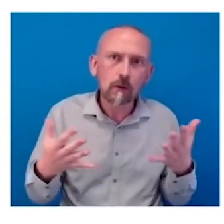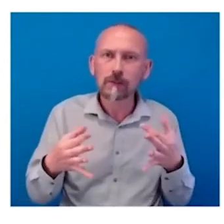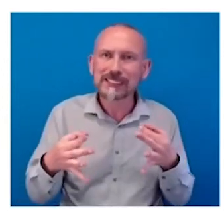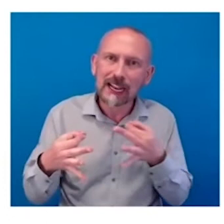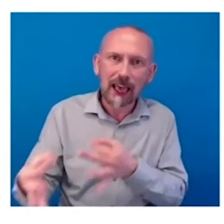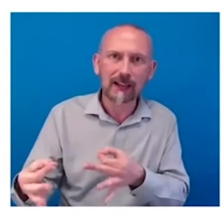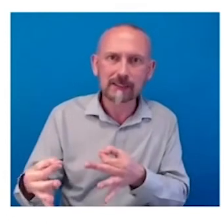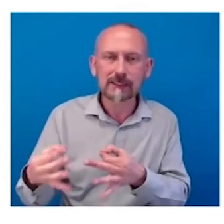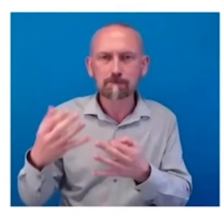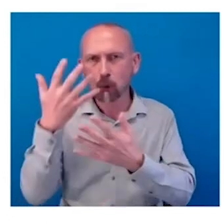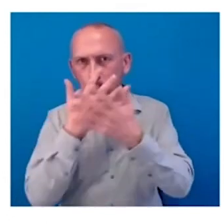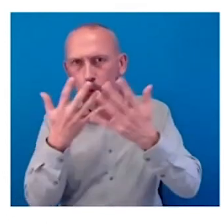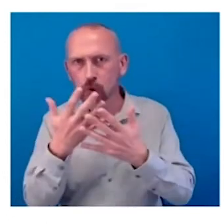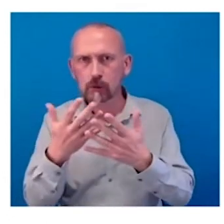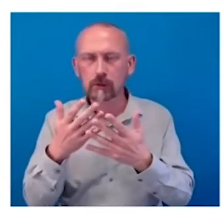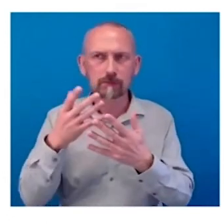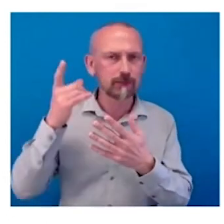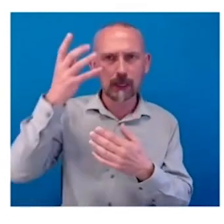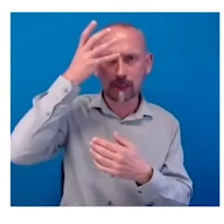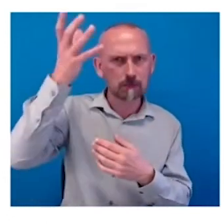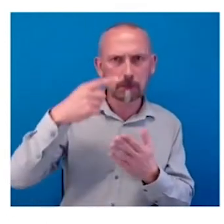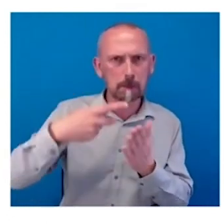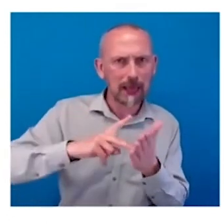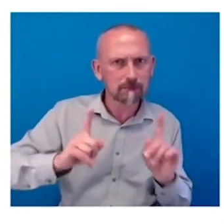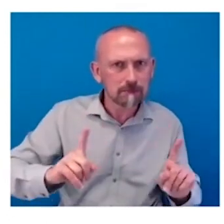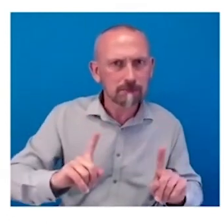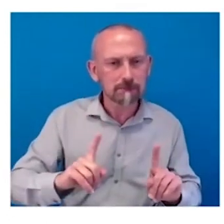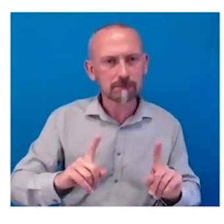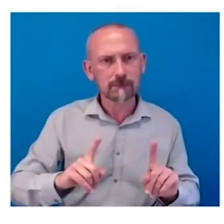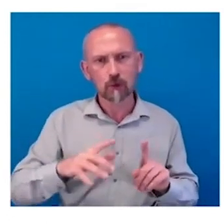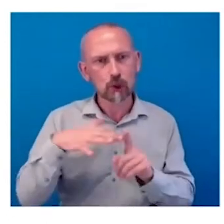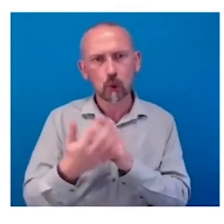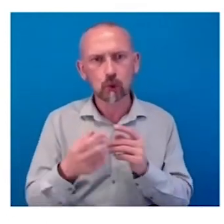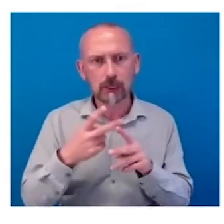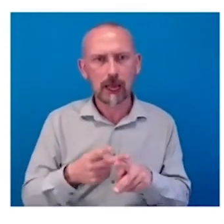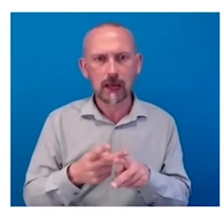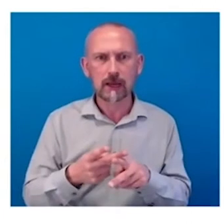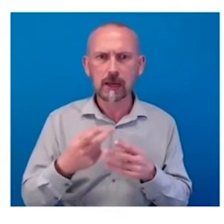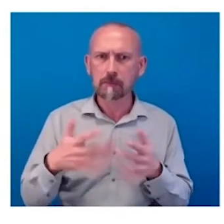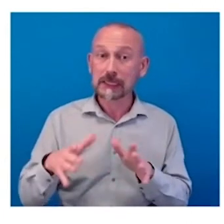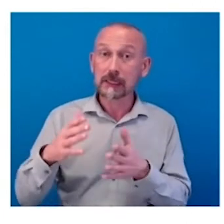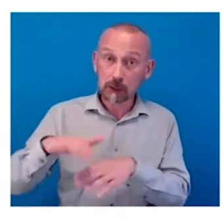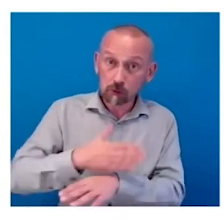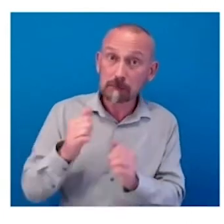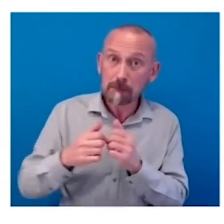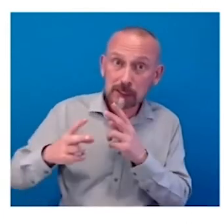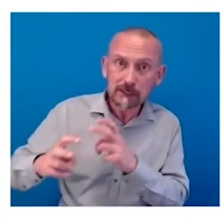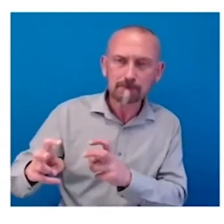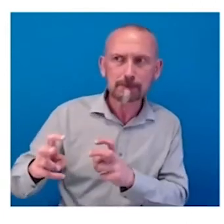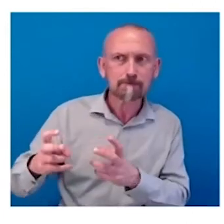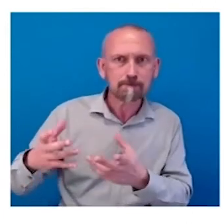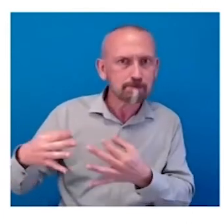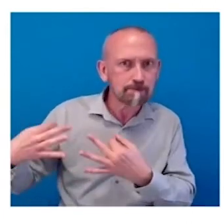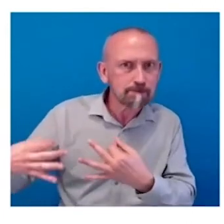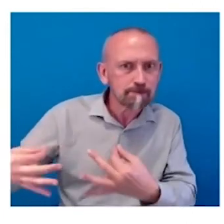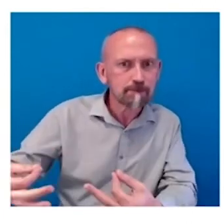care. And we've got this green paper that we've been waiting for. But we do strongly